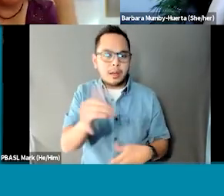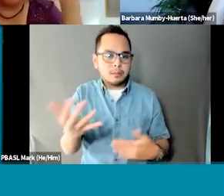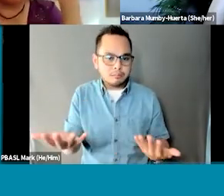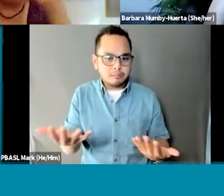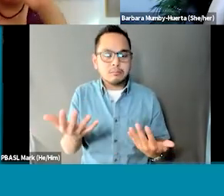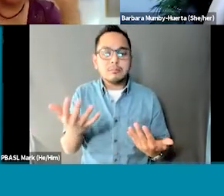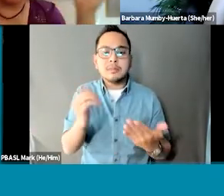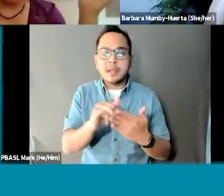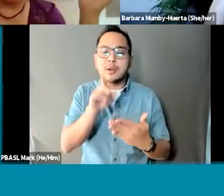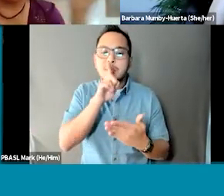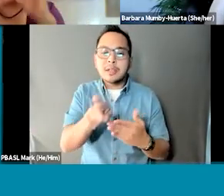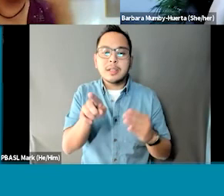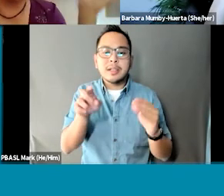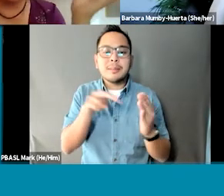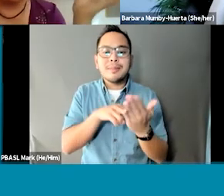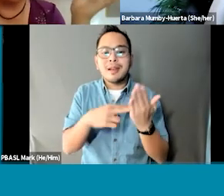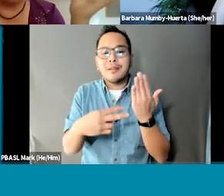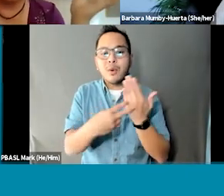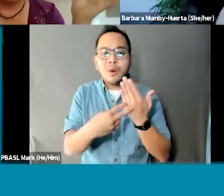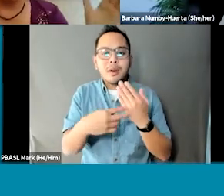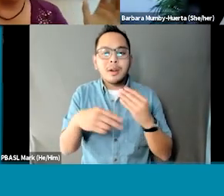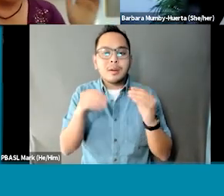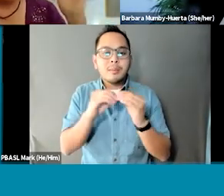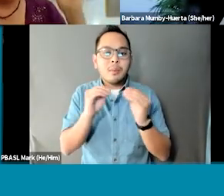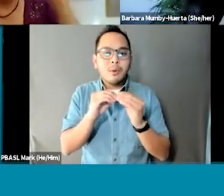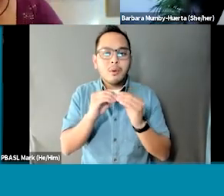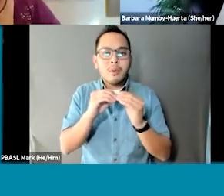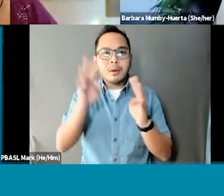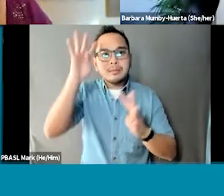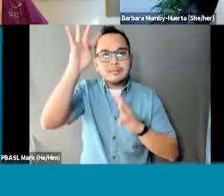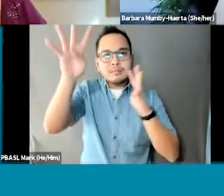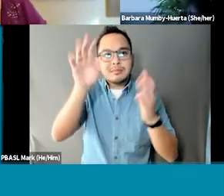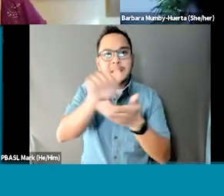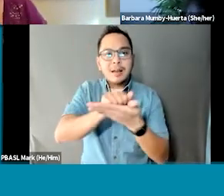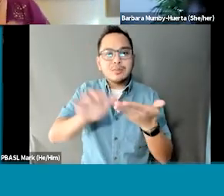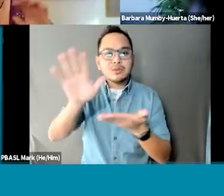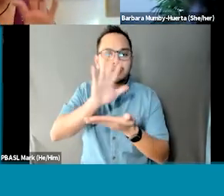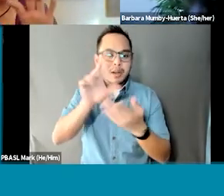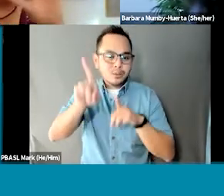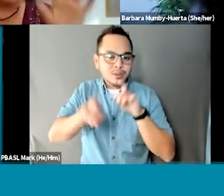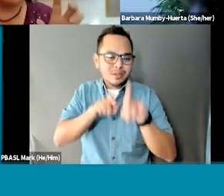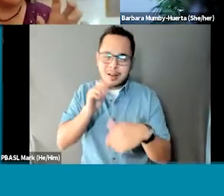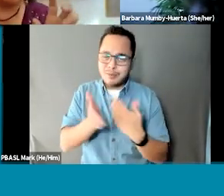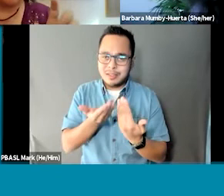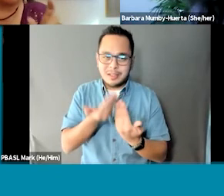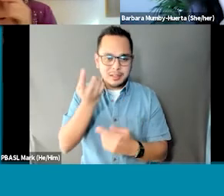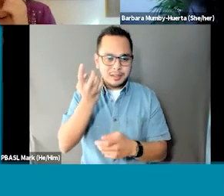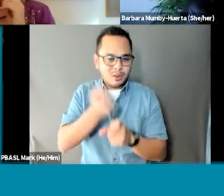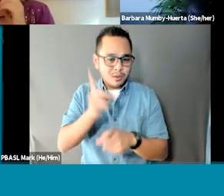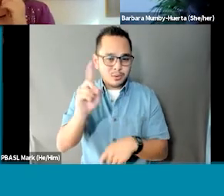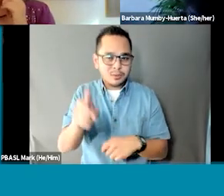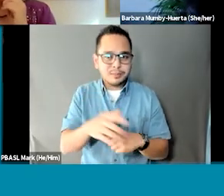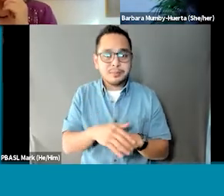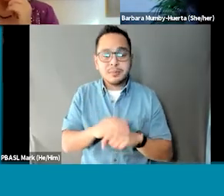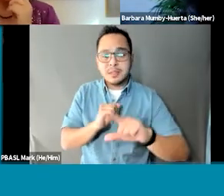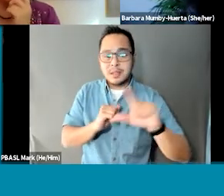really metaphoric, metaphysical question, and not as easy as you would think. On the left is a photo